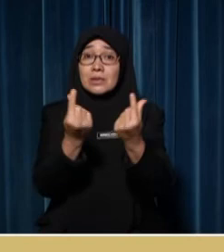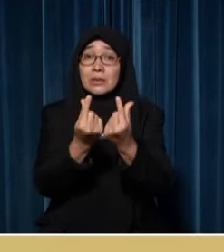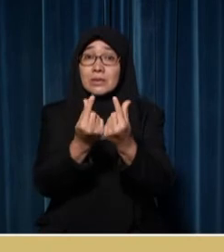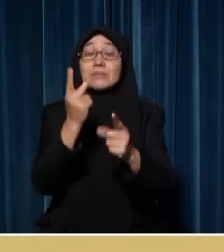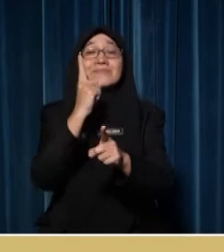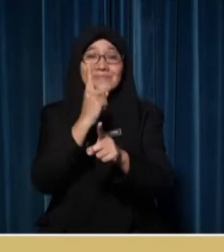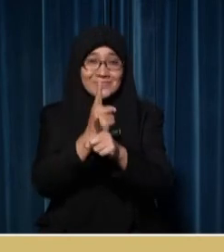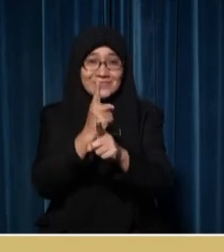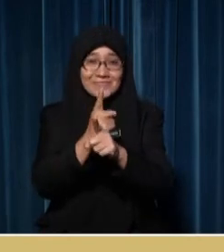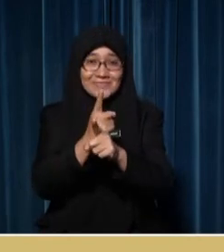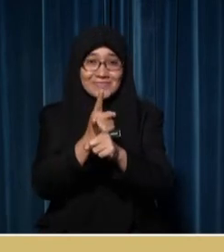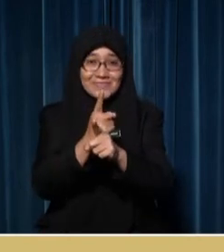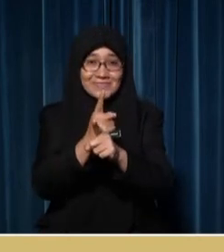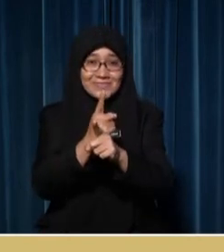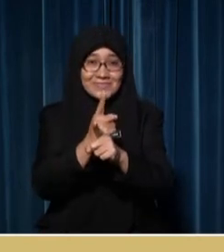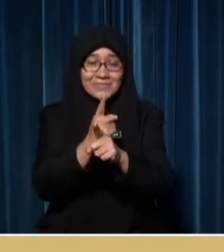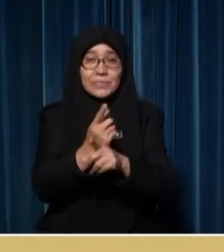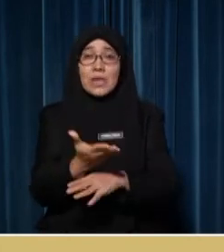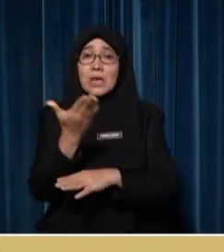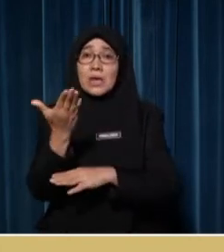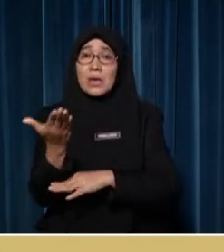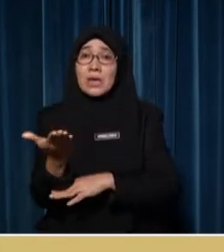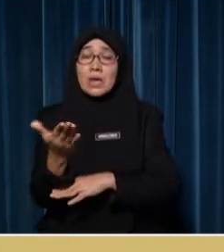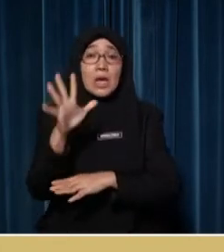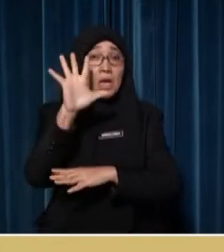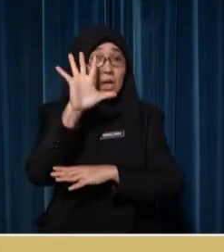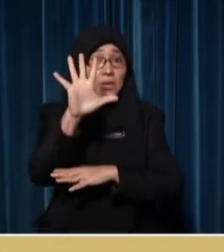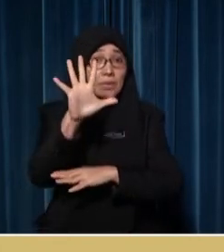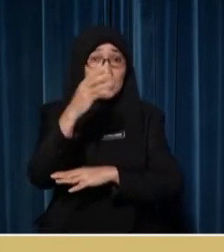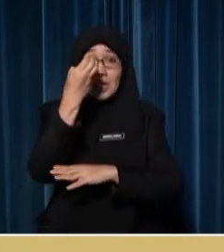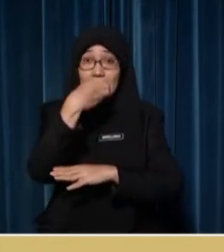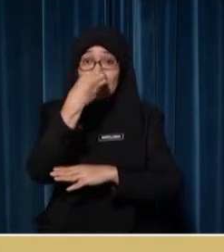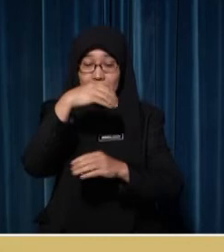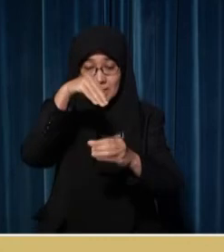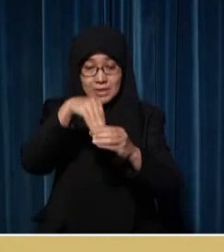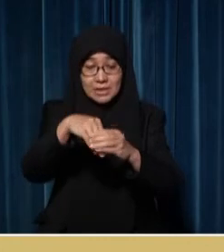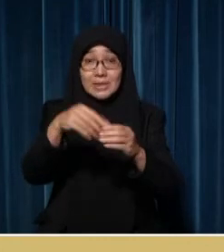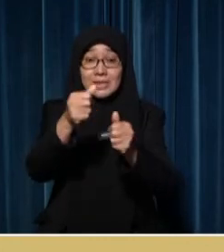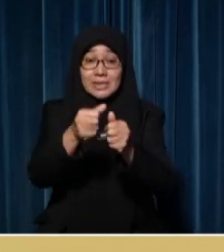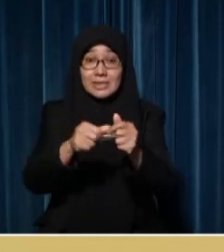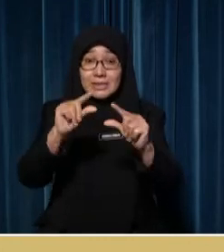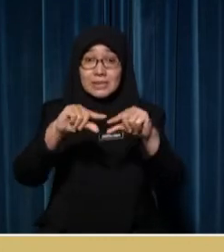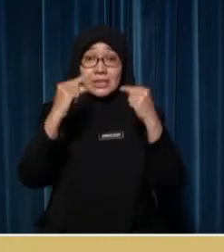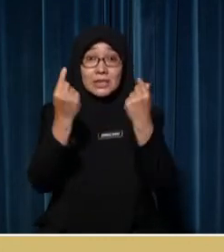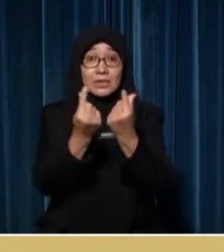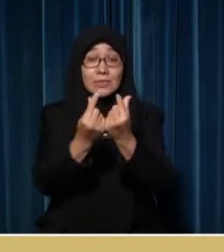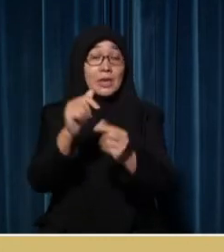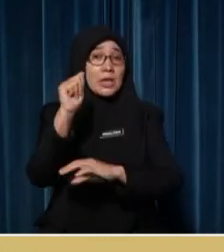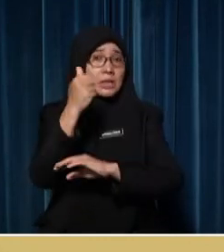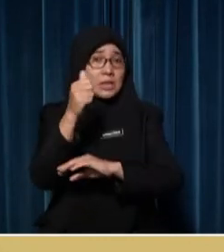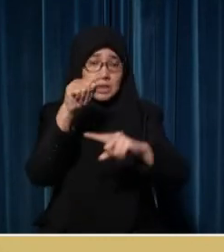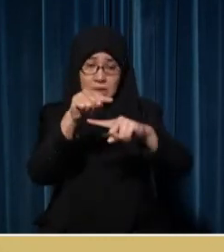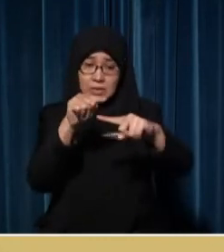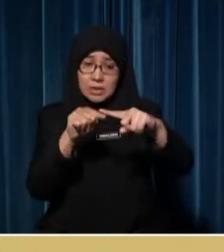Exactly! There were 5 apples in each group. 10 divided by